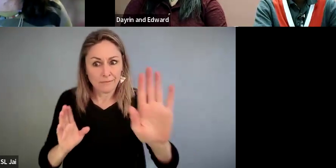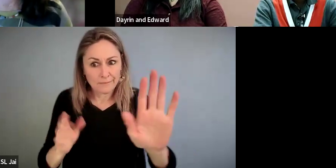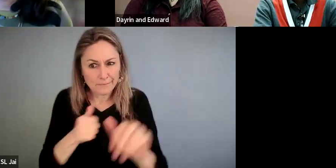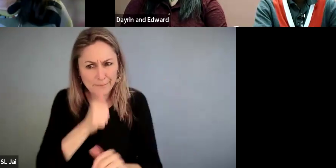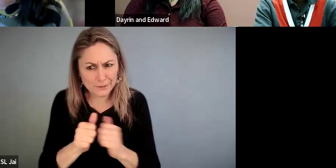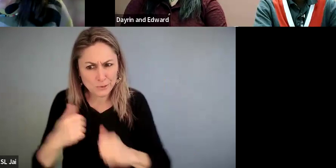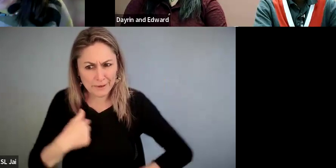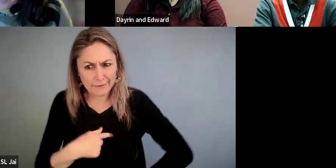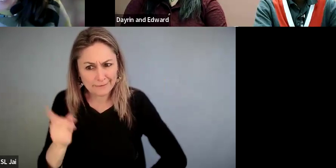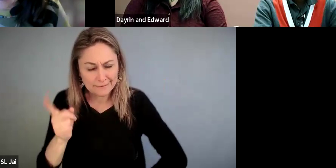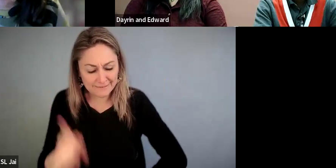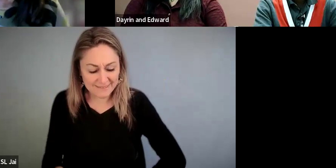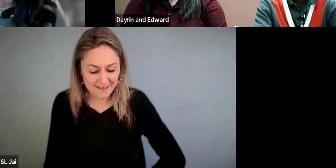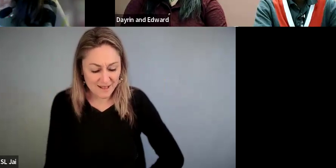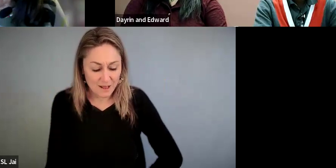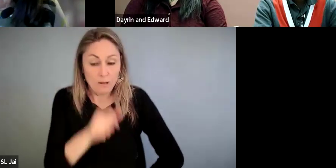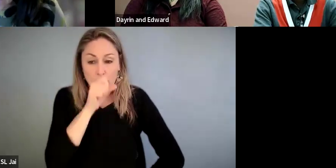I think we'll be okay.